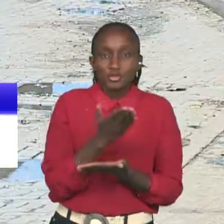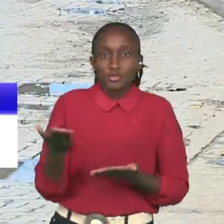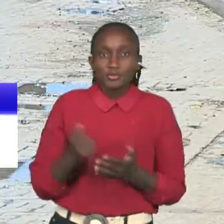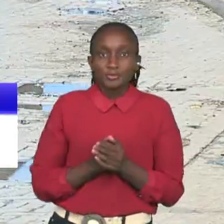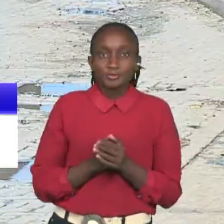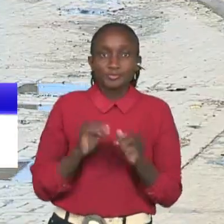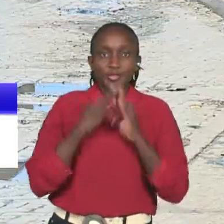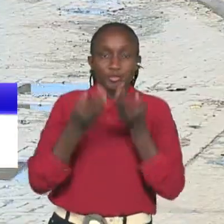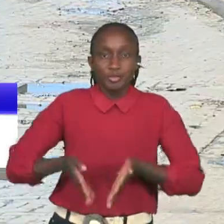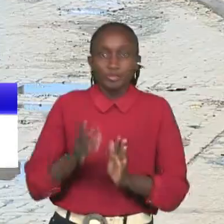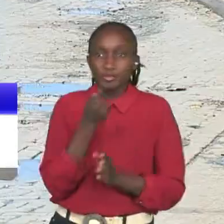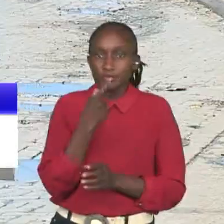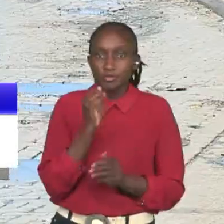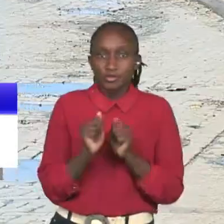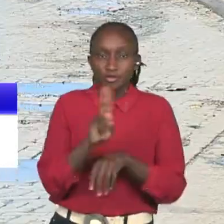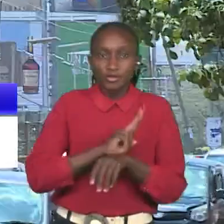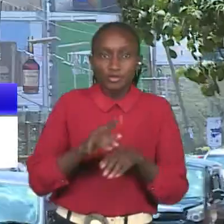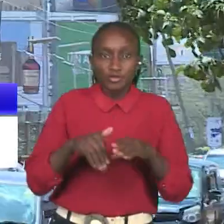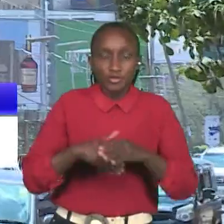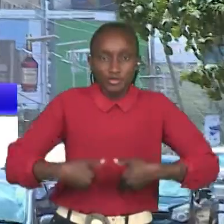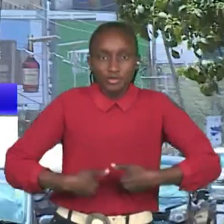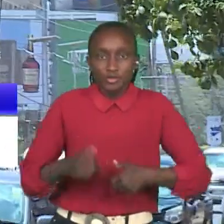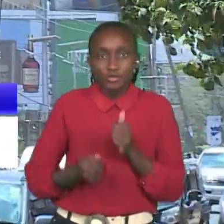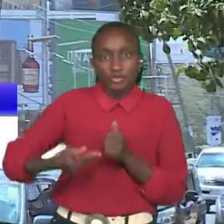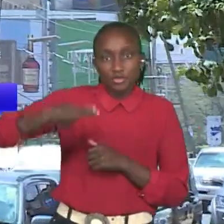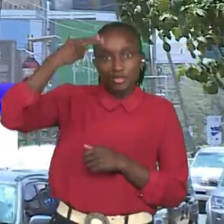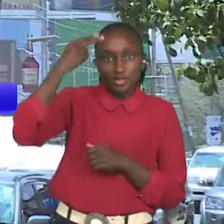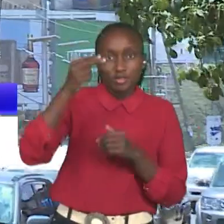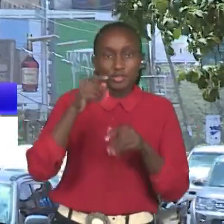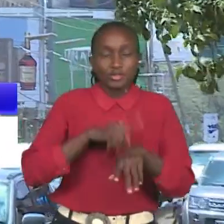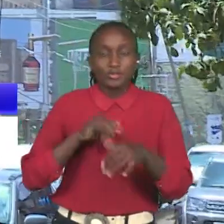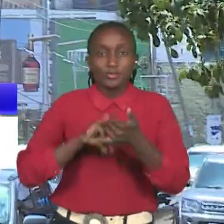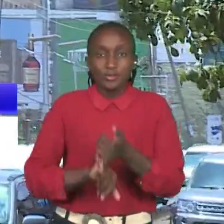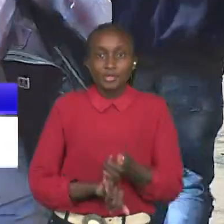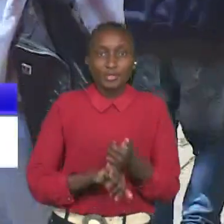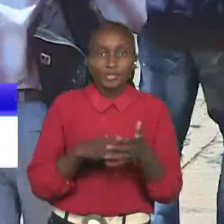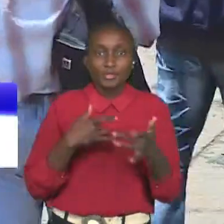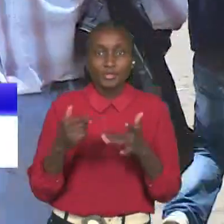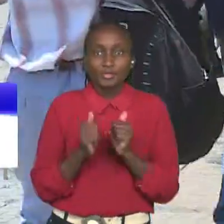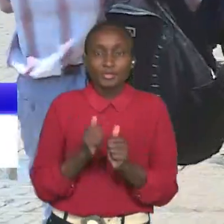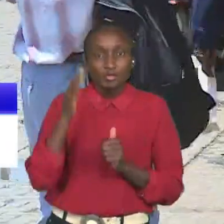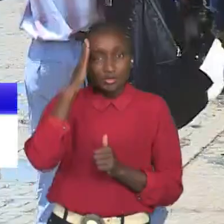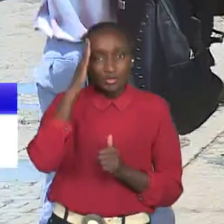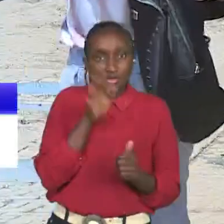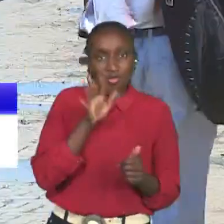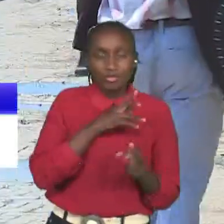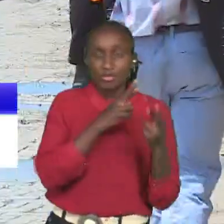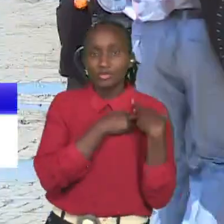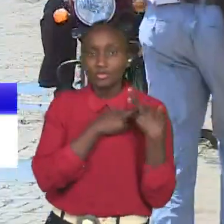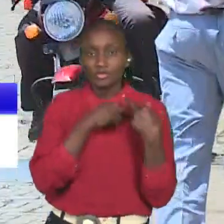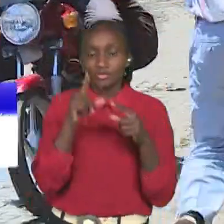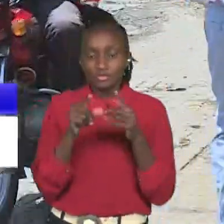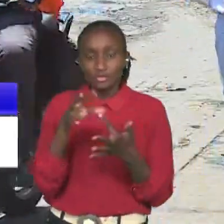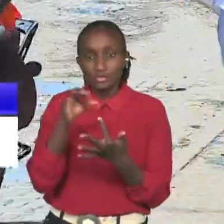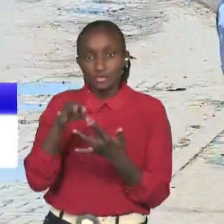the youth was also found to be as high as among the old, while married couples consider it as a woman's responsibility to choose